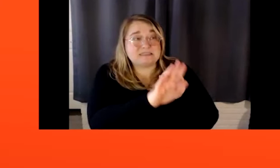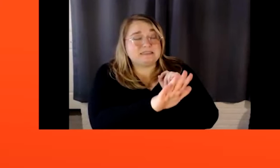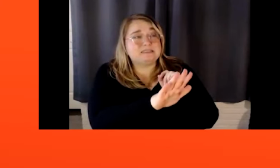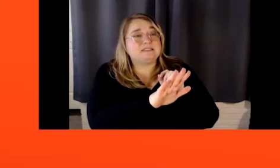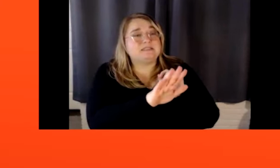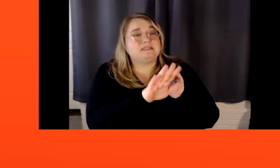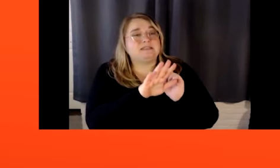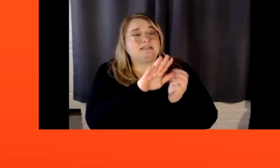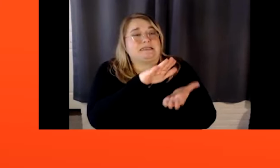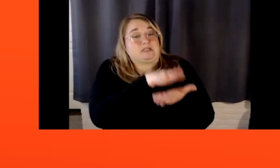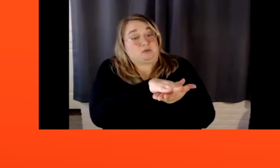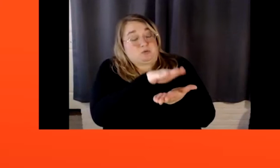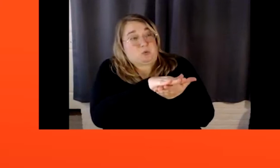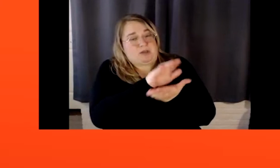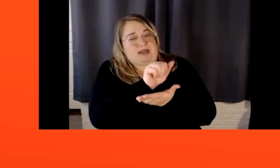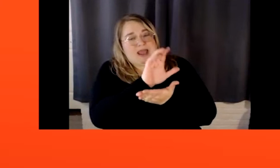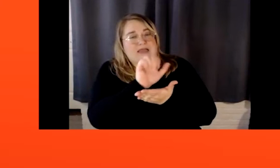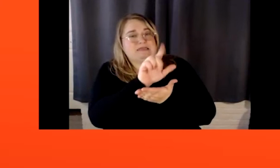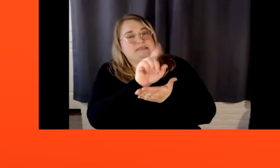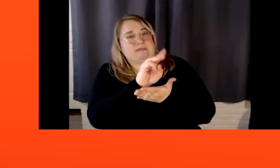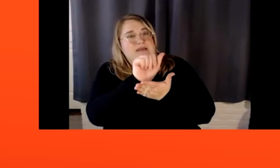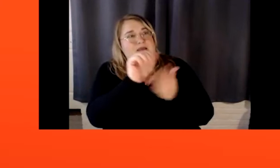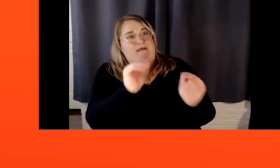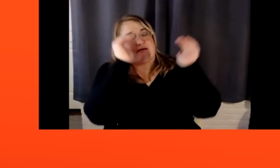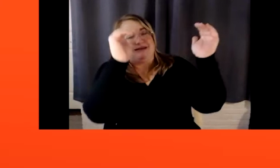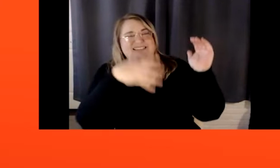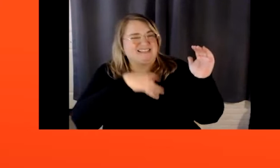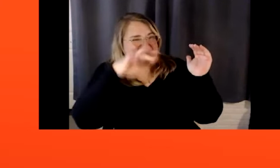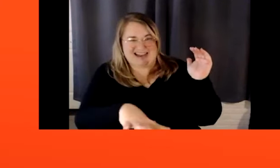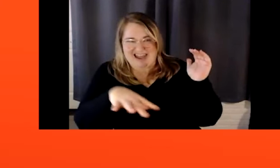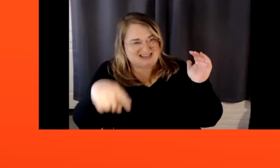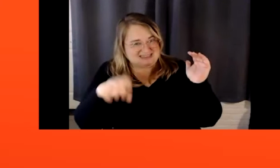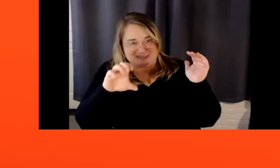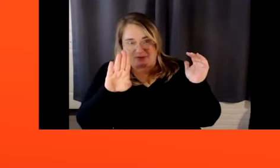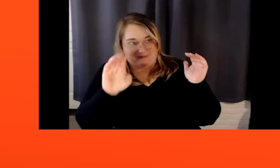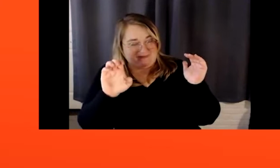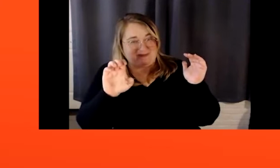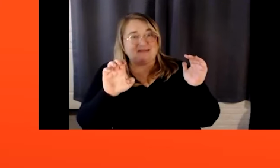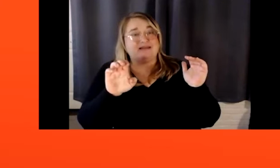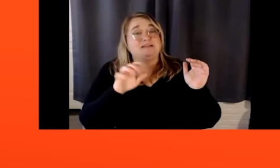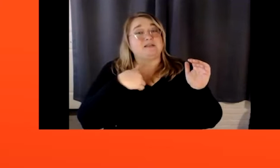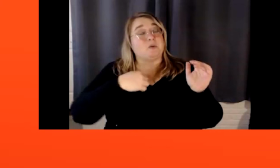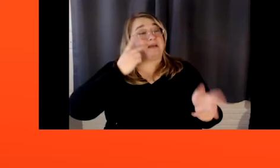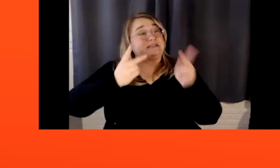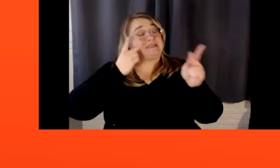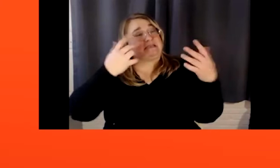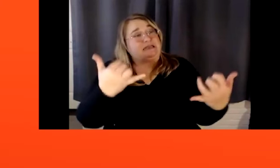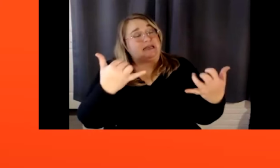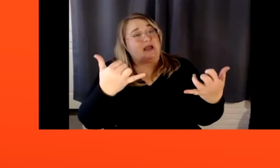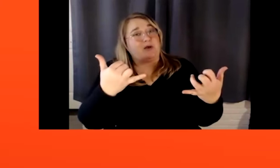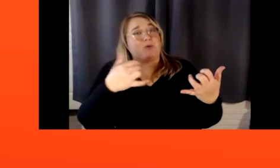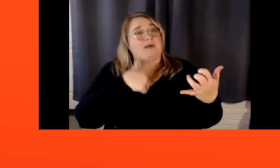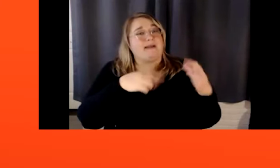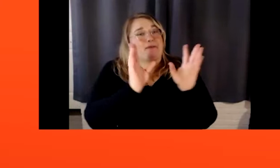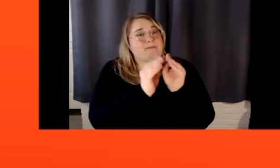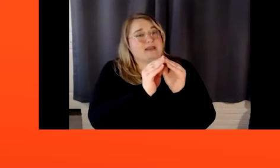academia didn't like it. Yeah. So there's a lot of, and I'm seeing it right now, going to meetings that how do we put this square